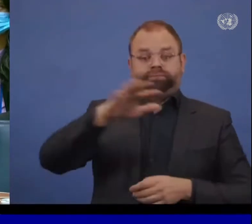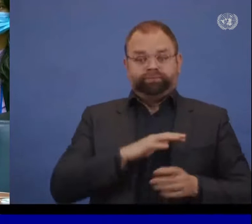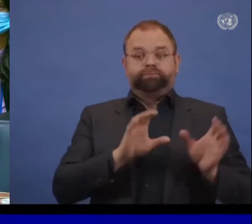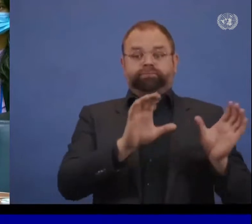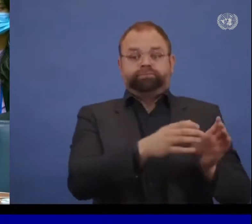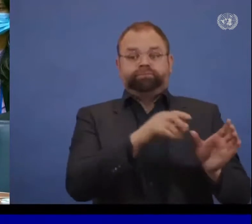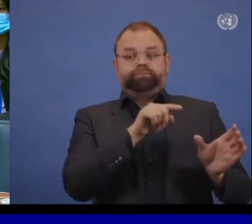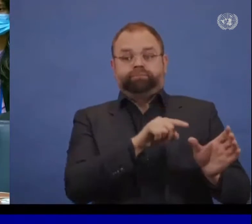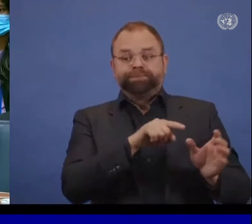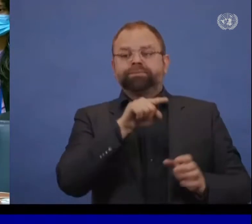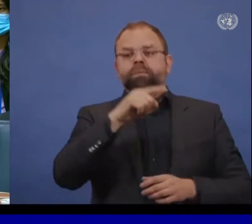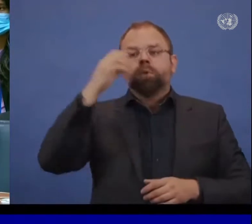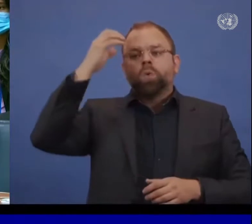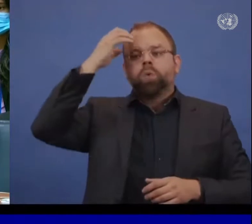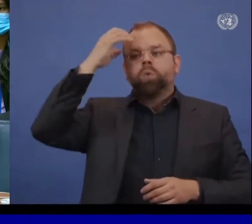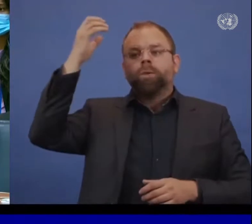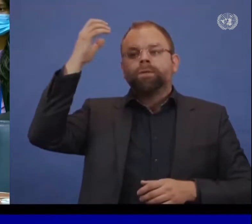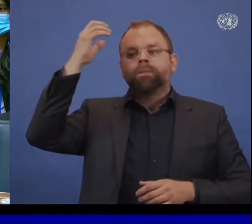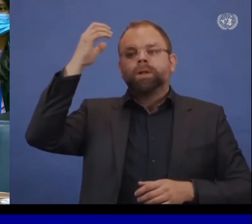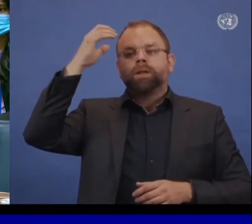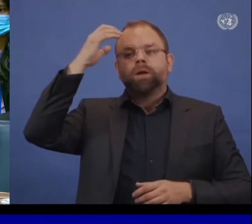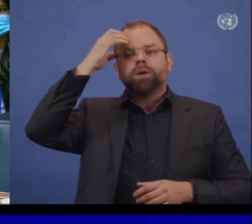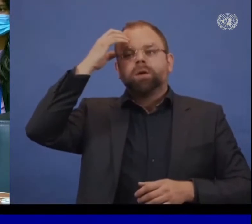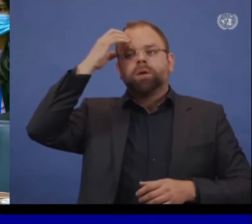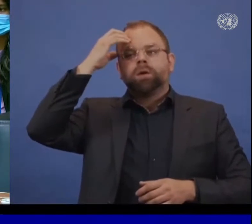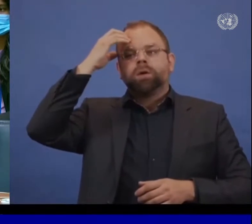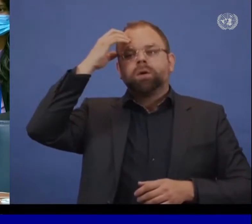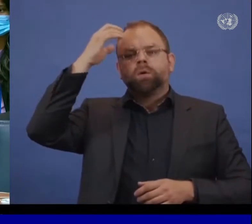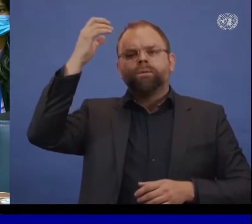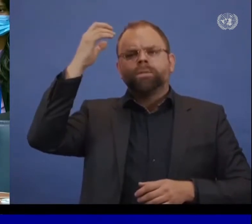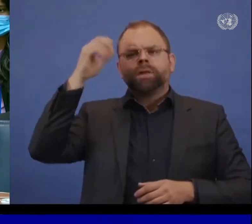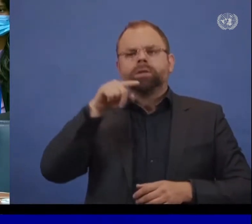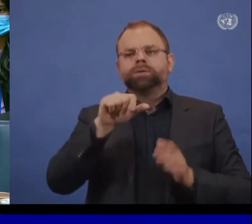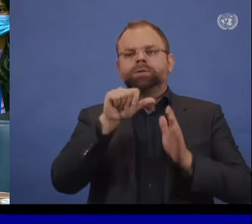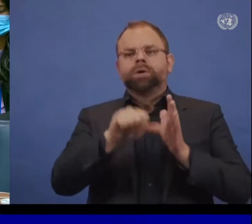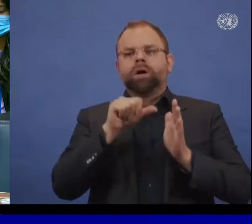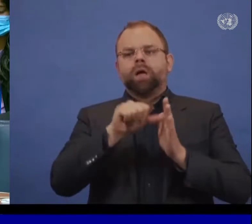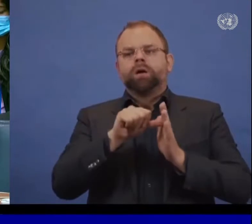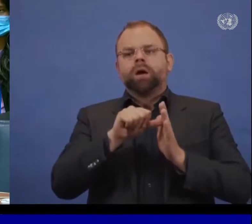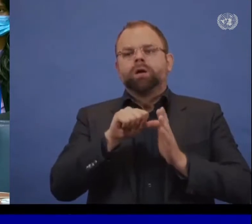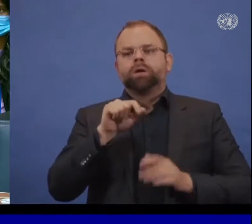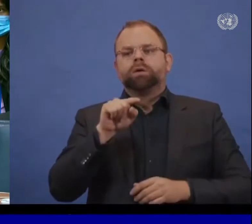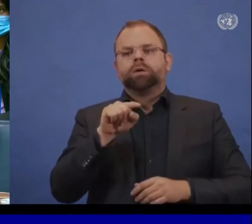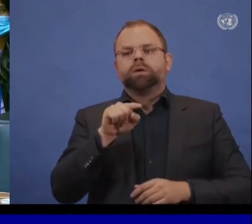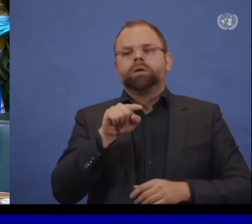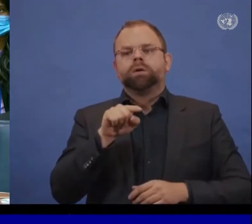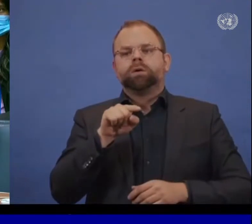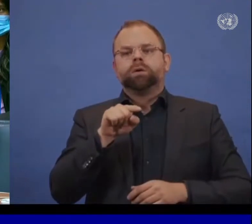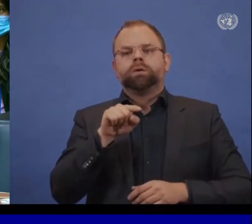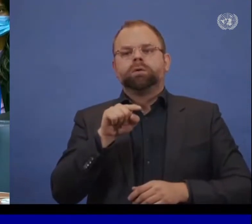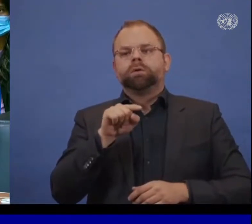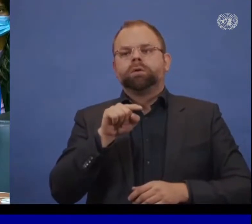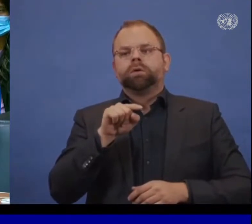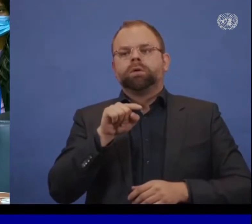rights and fundamental freedoms by all persons with disabilities. Other than safeguarding the rights of people